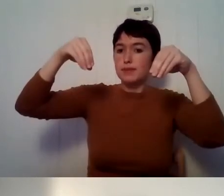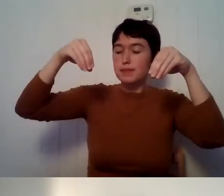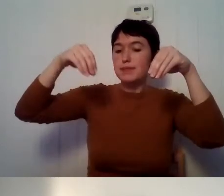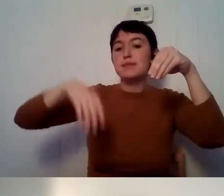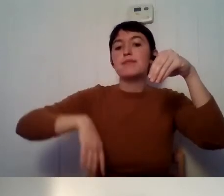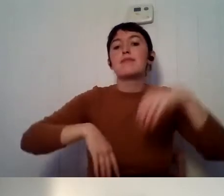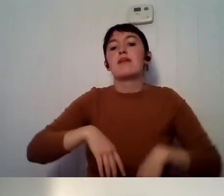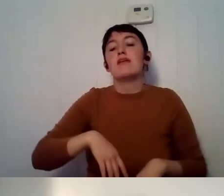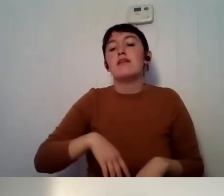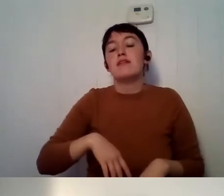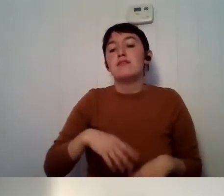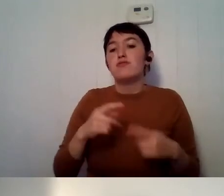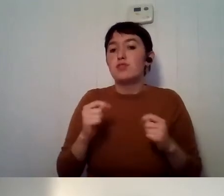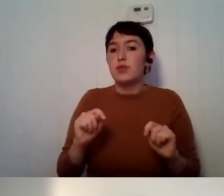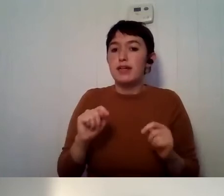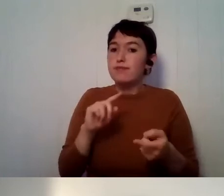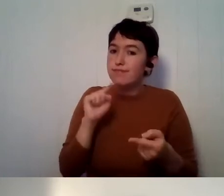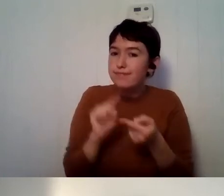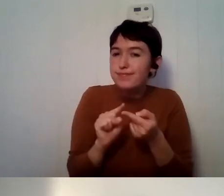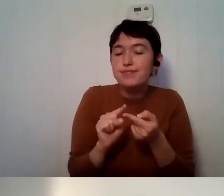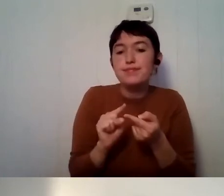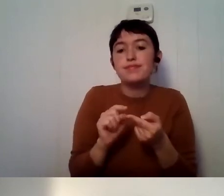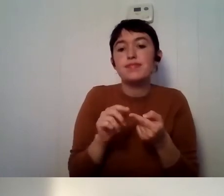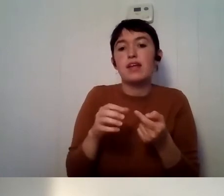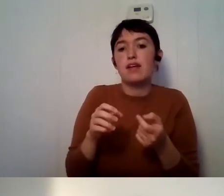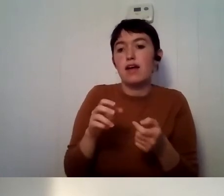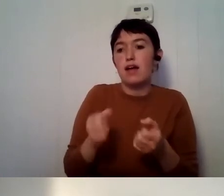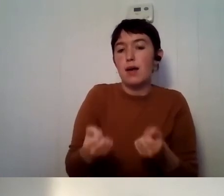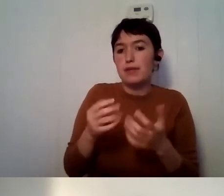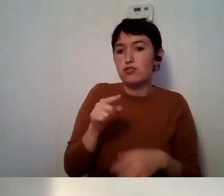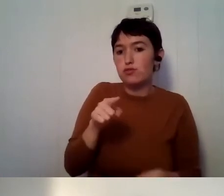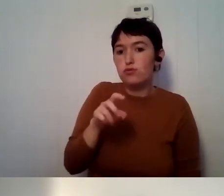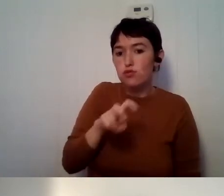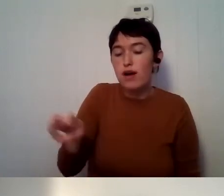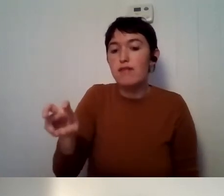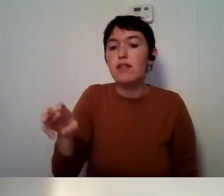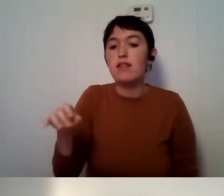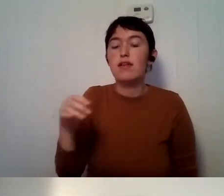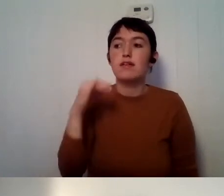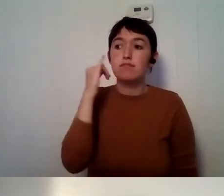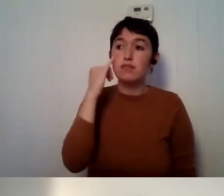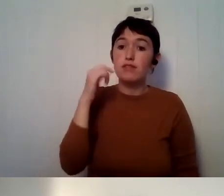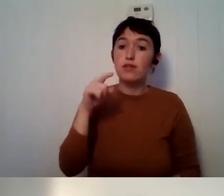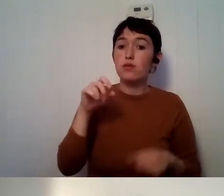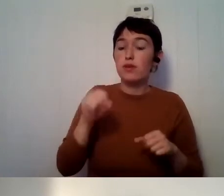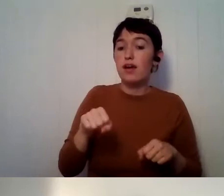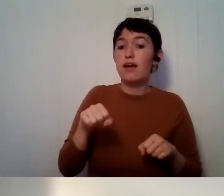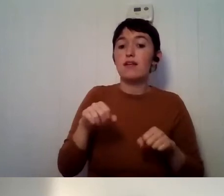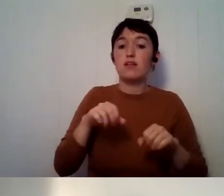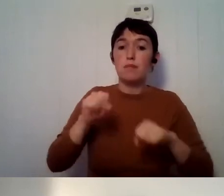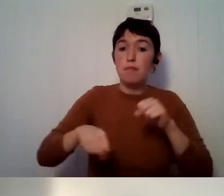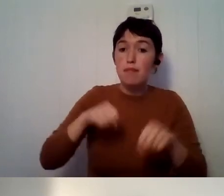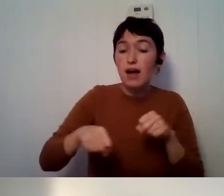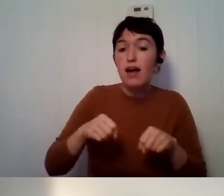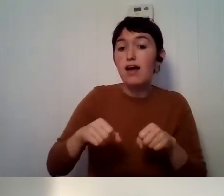trying to sort of minimize your travel. If there's a place, if you're going to the store and you can ride a bike or walk, do that. And